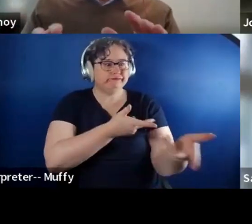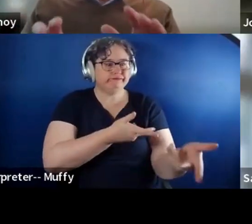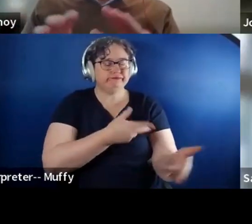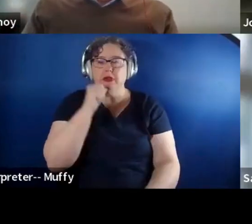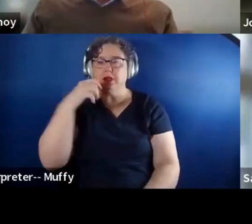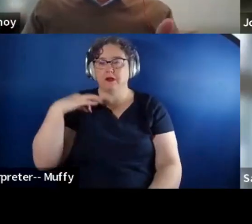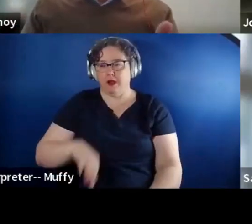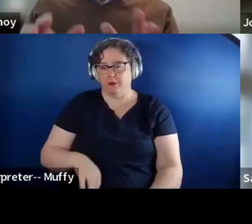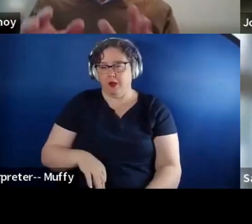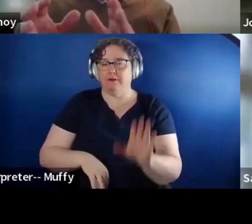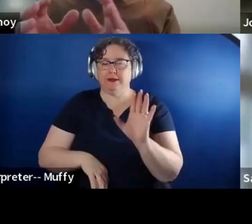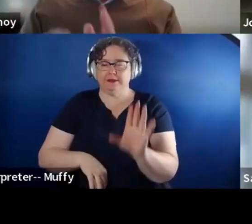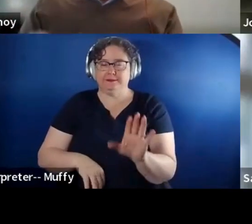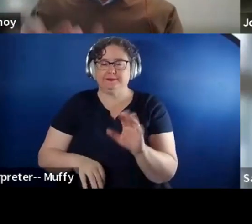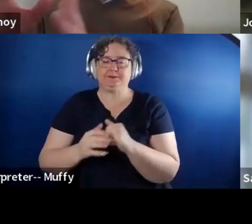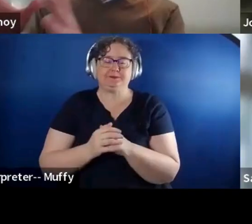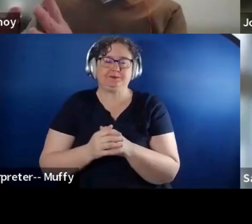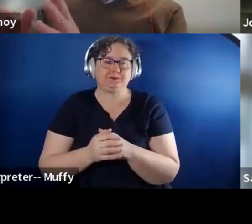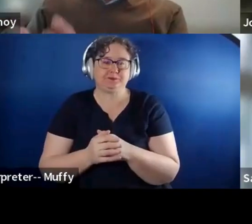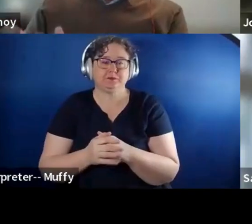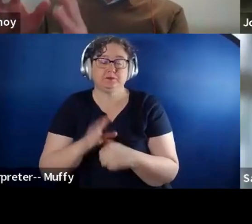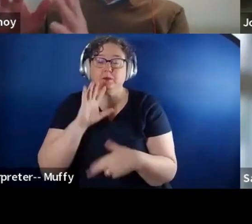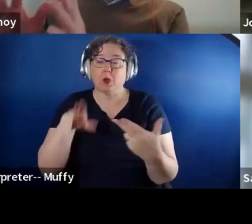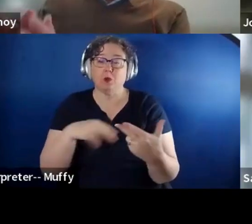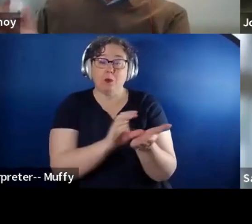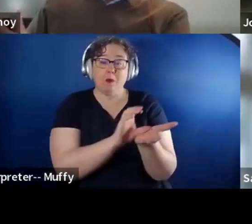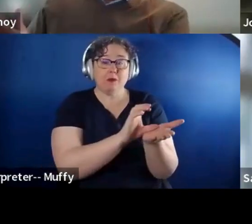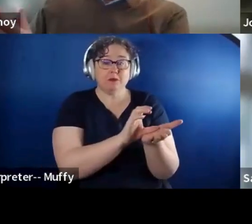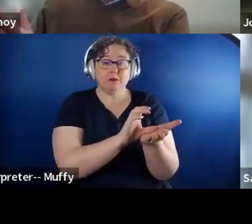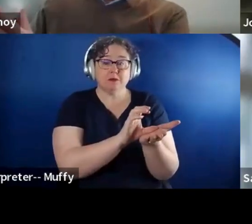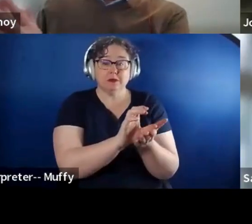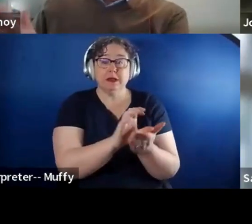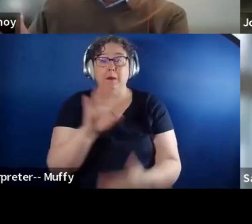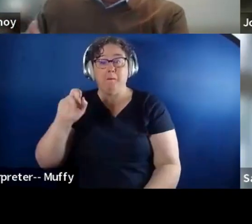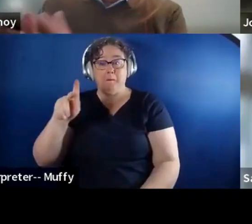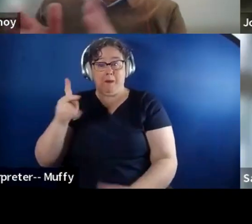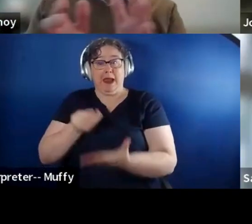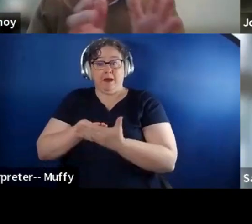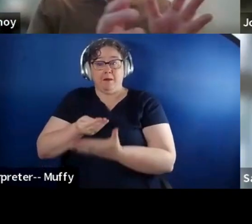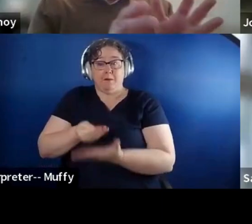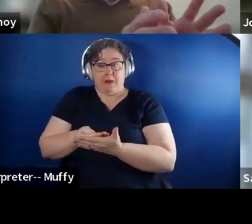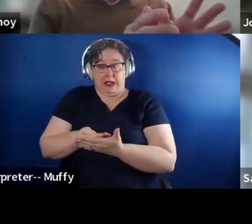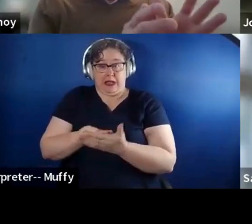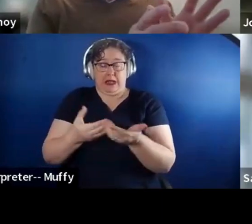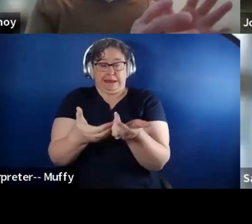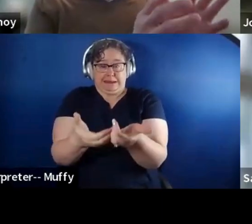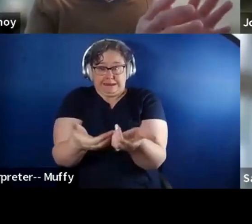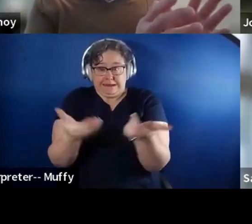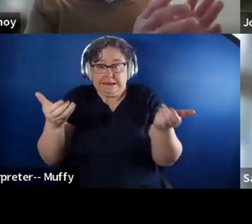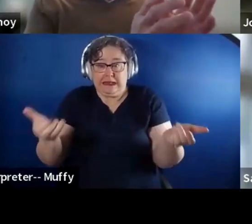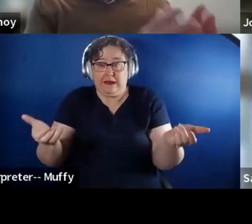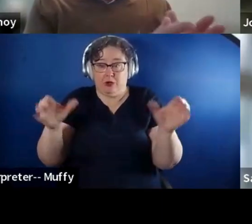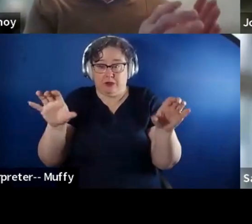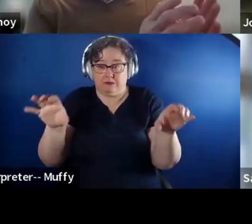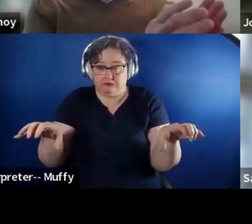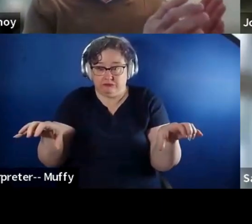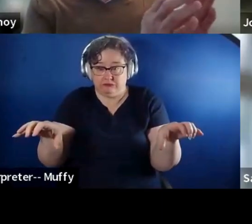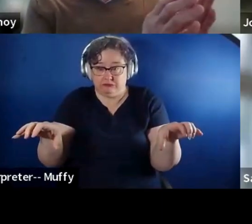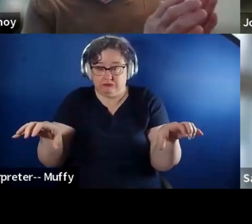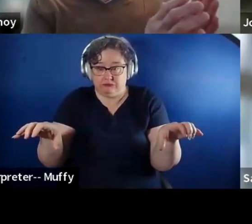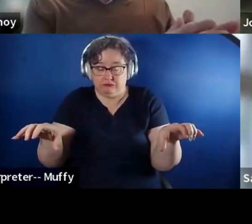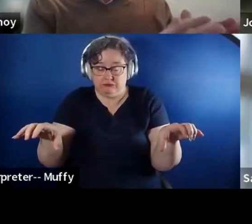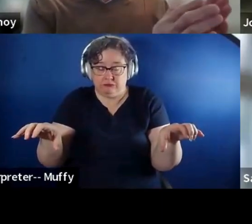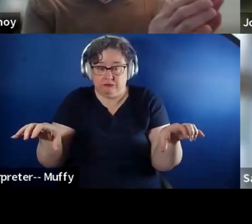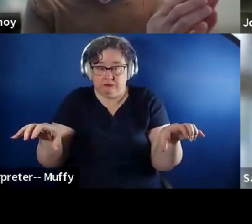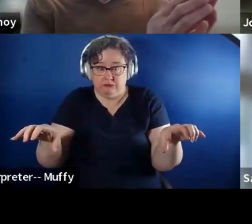me state that when I'm talking about sponsorships, these are bank funds. It's totally separate from the funds that come